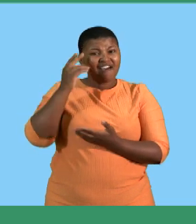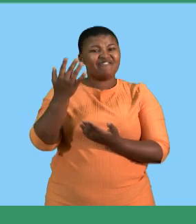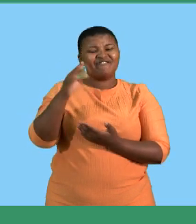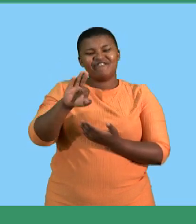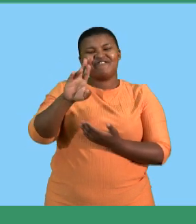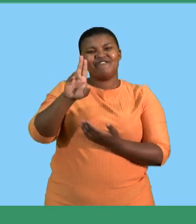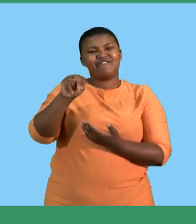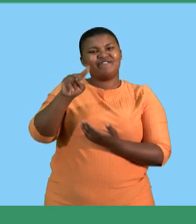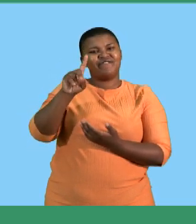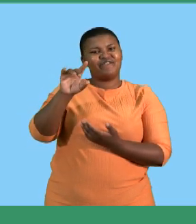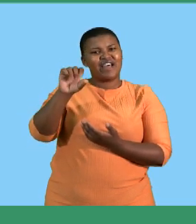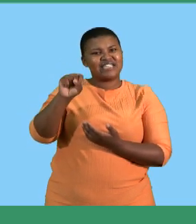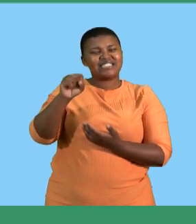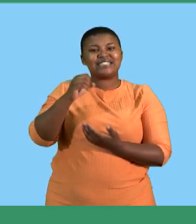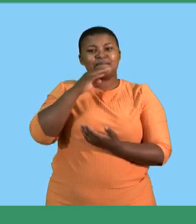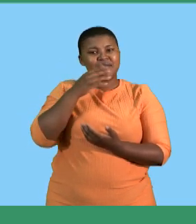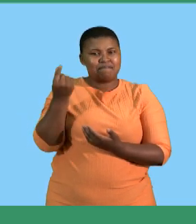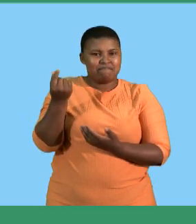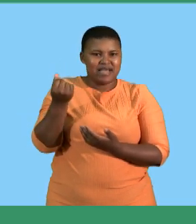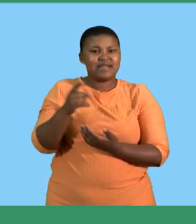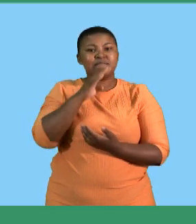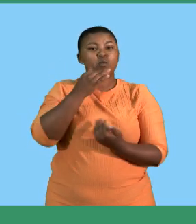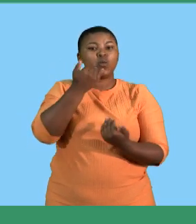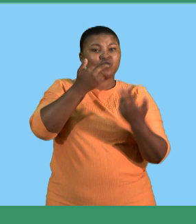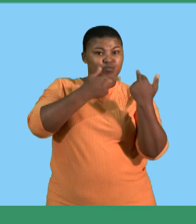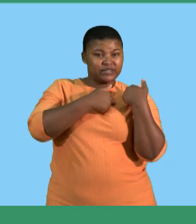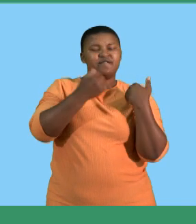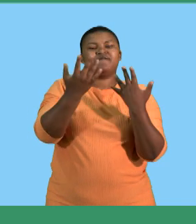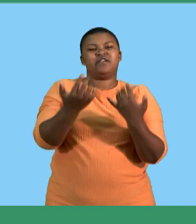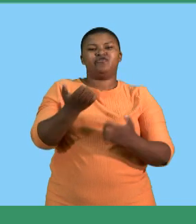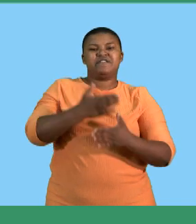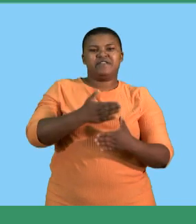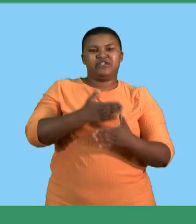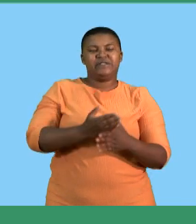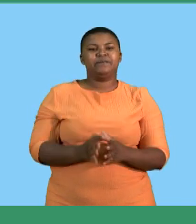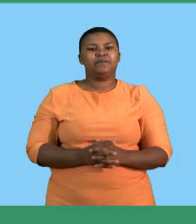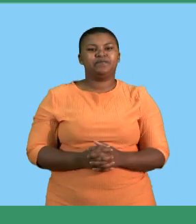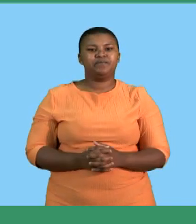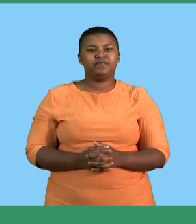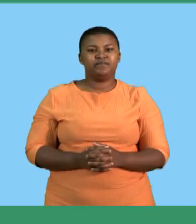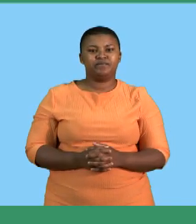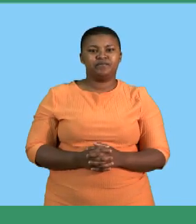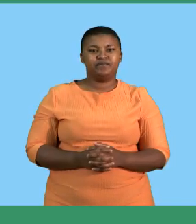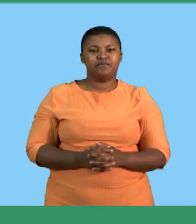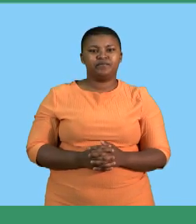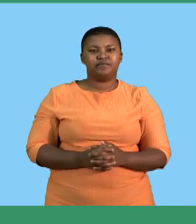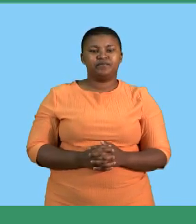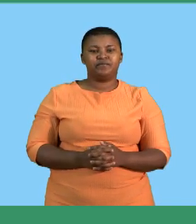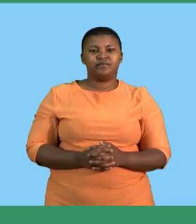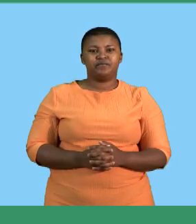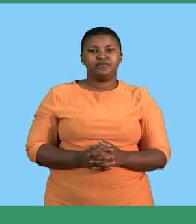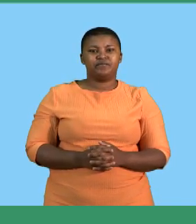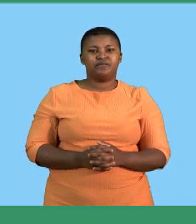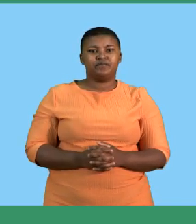money? Of course, our financial function. All right, so there we go. That is then